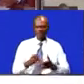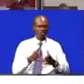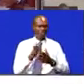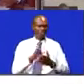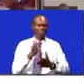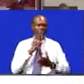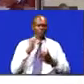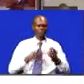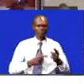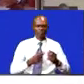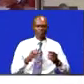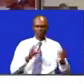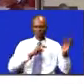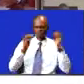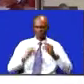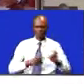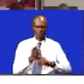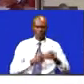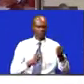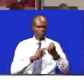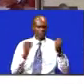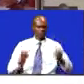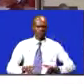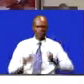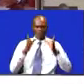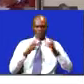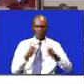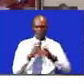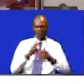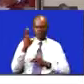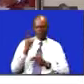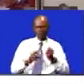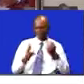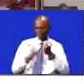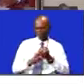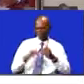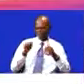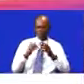wagolgi gunde 7 go mondo watergi e gunde 27 in the next season.